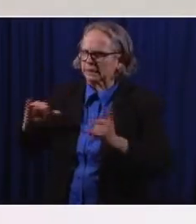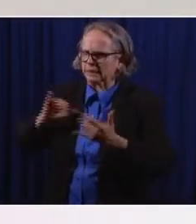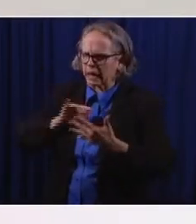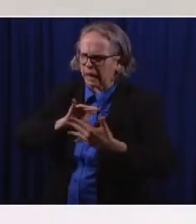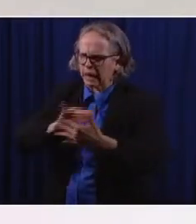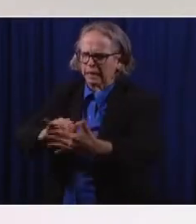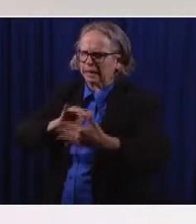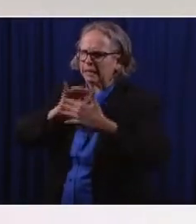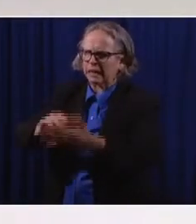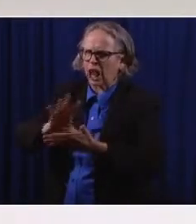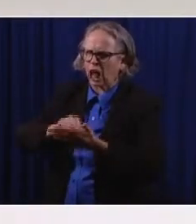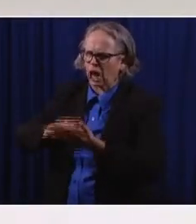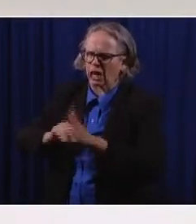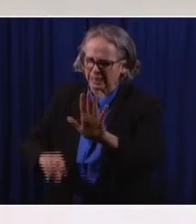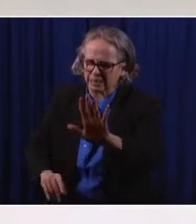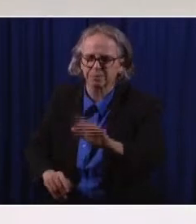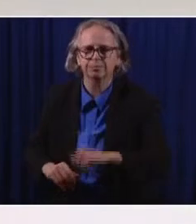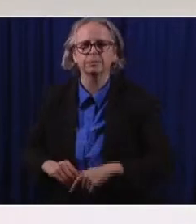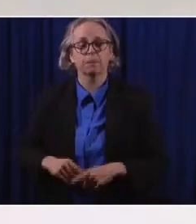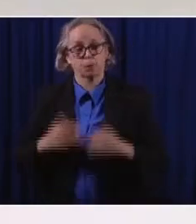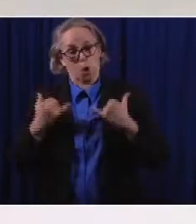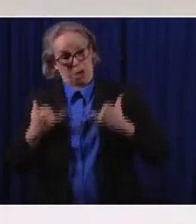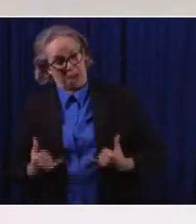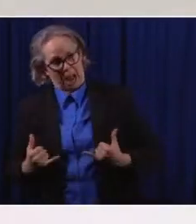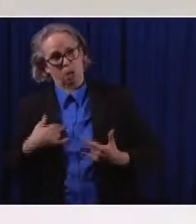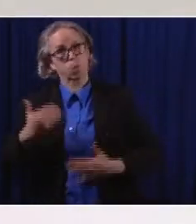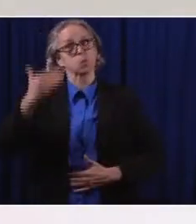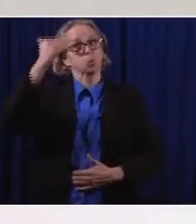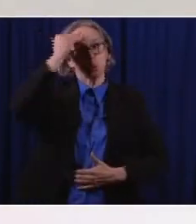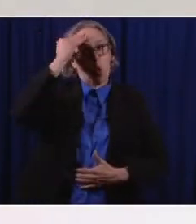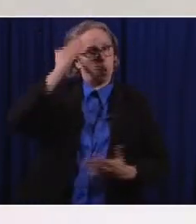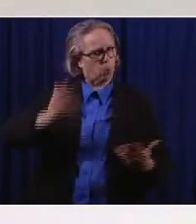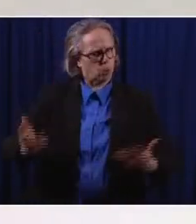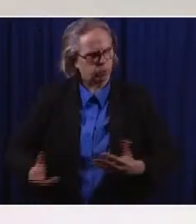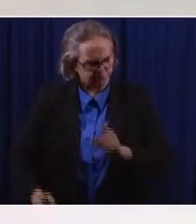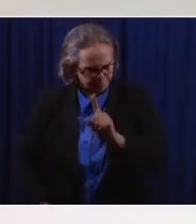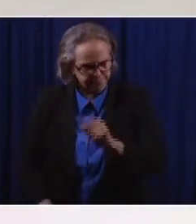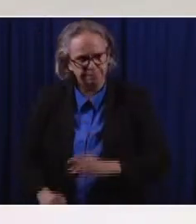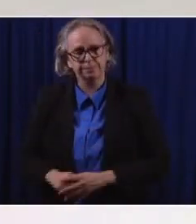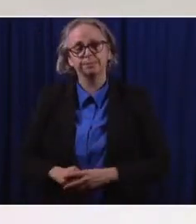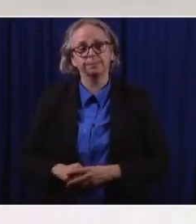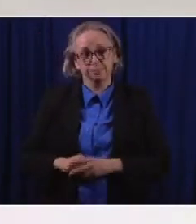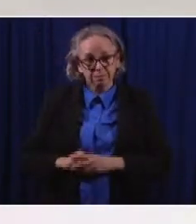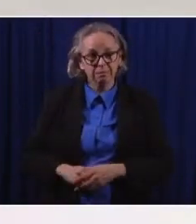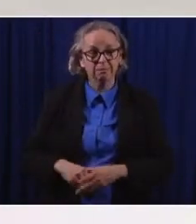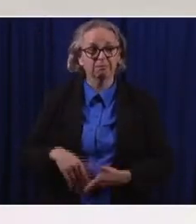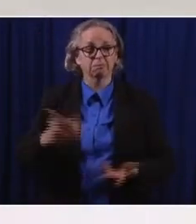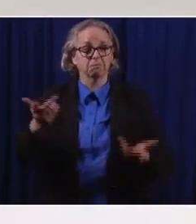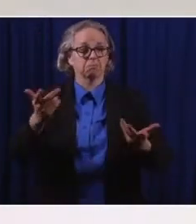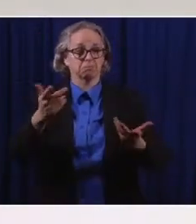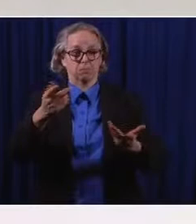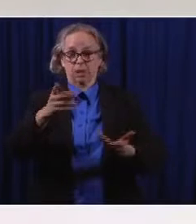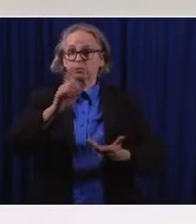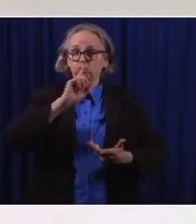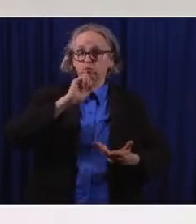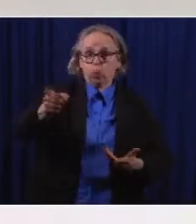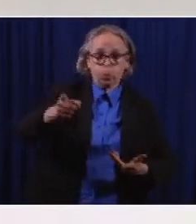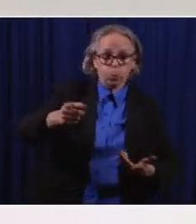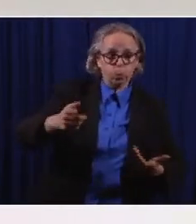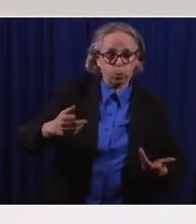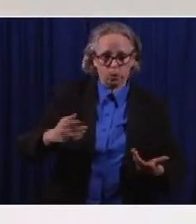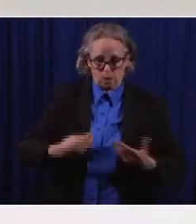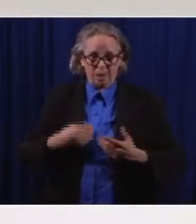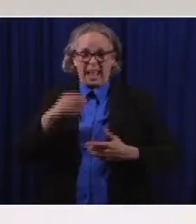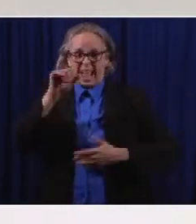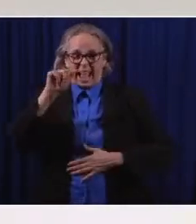world, really. So what you said is true, which is most people will no longer have detectable